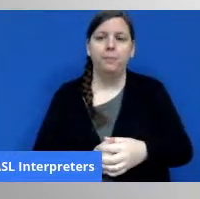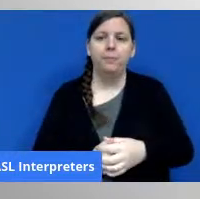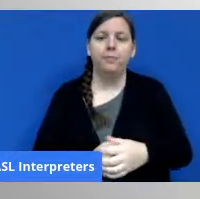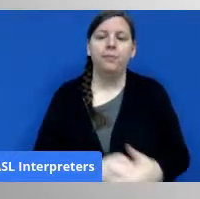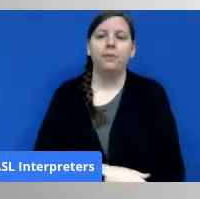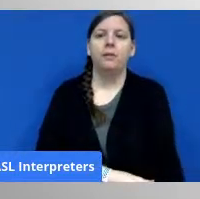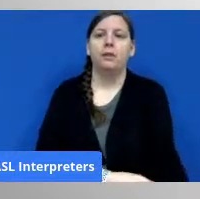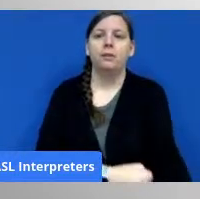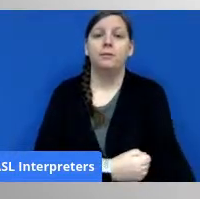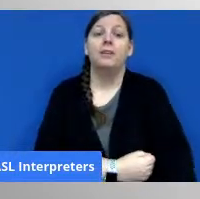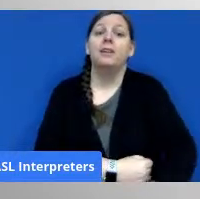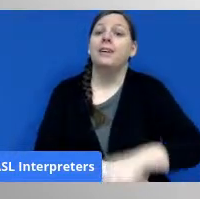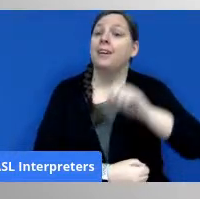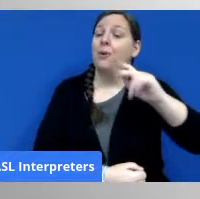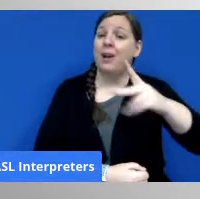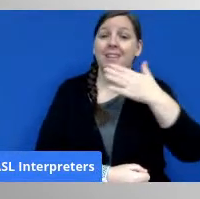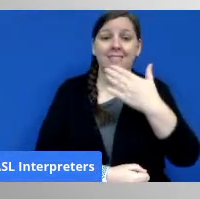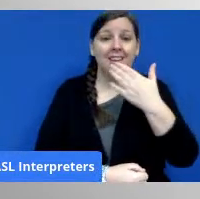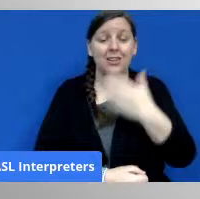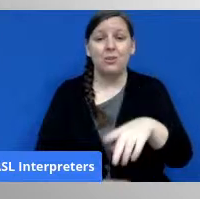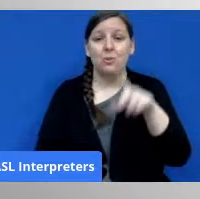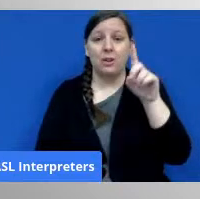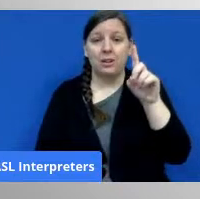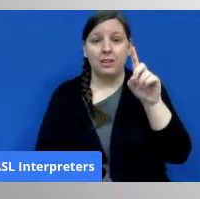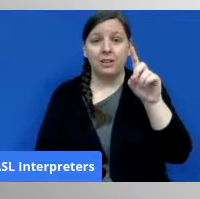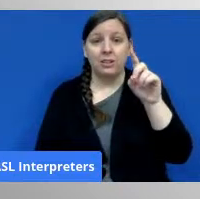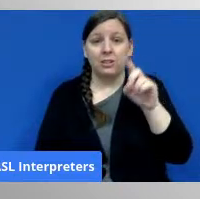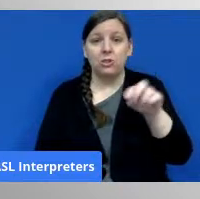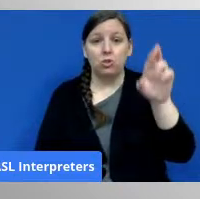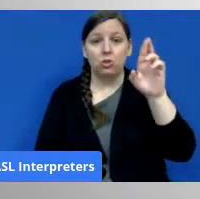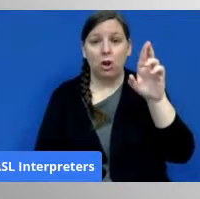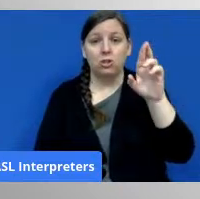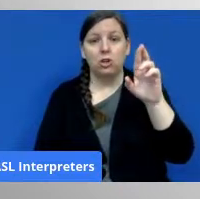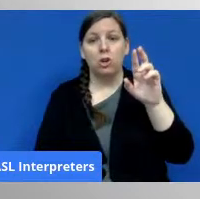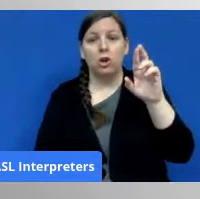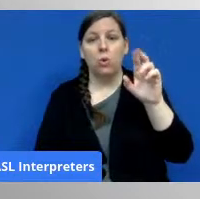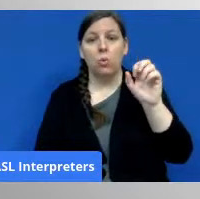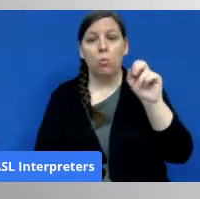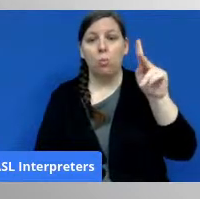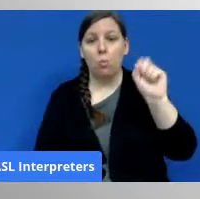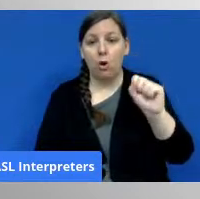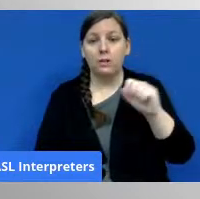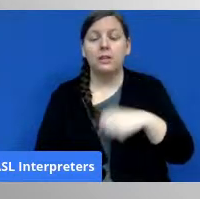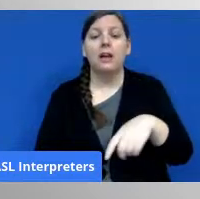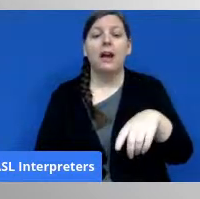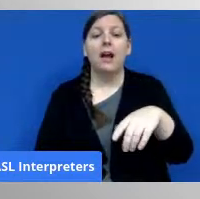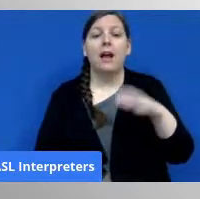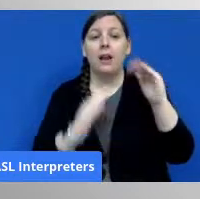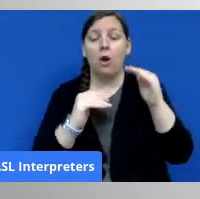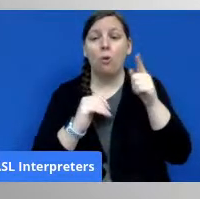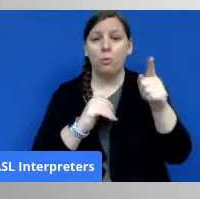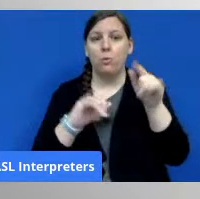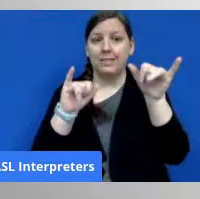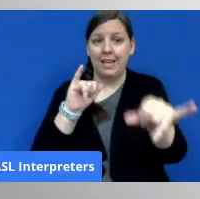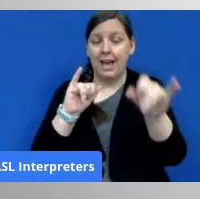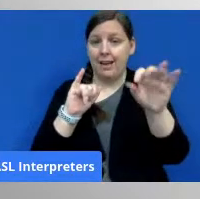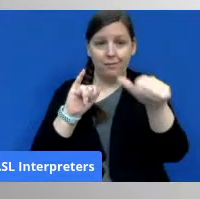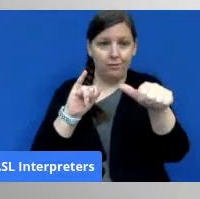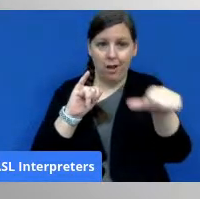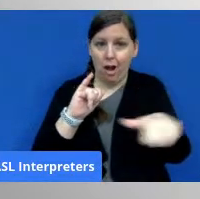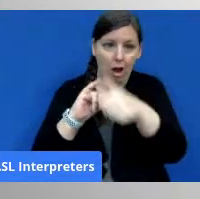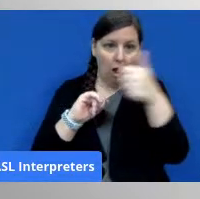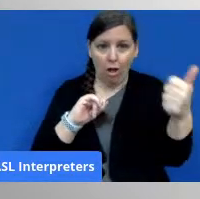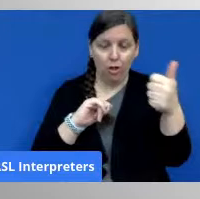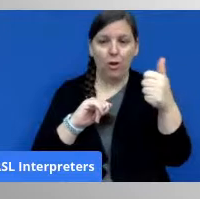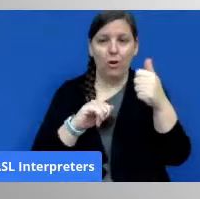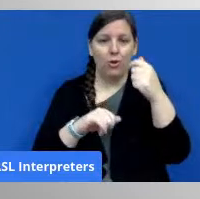All right. Well, thank you, Dr. Brooks. Hopefully you'll stick around to the end in case there are any other questions come up. Sure. Not holding you hostage,